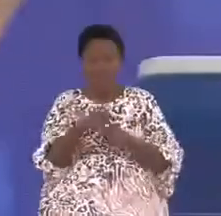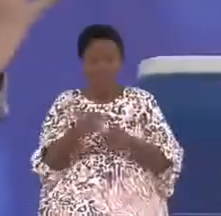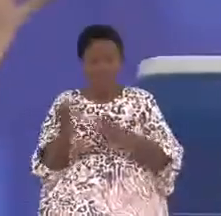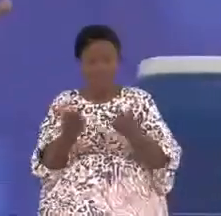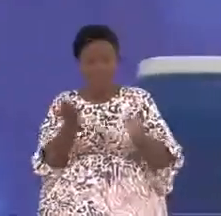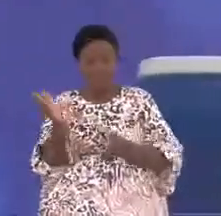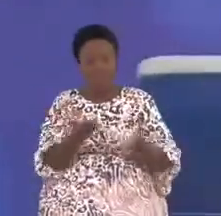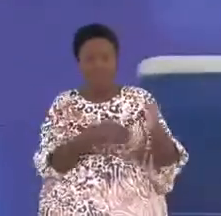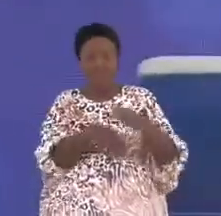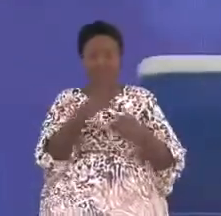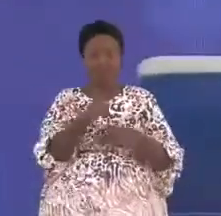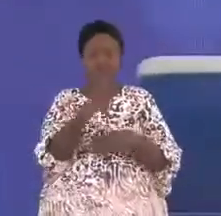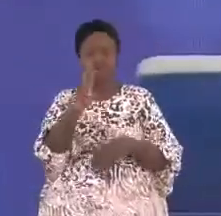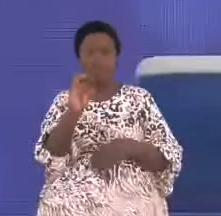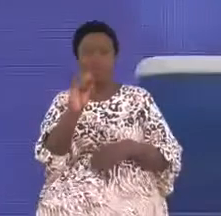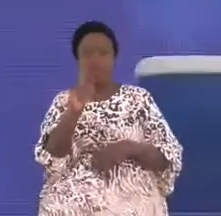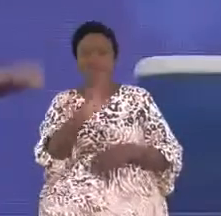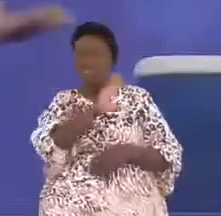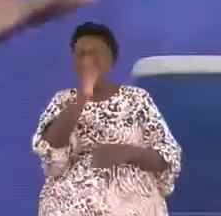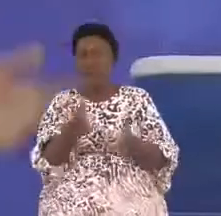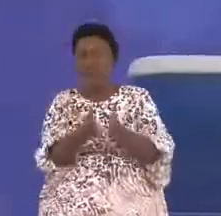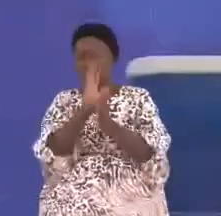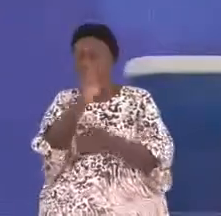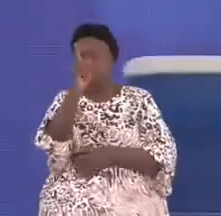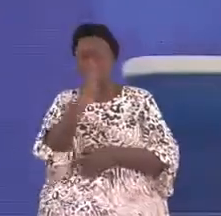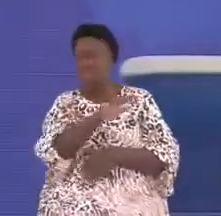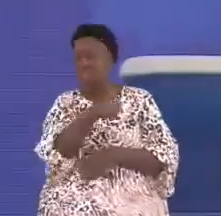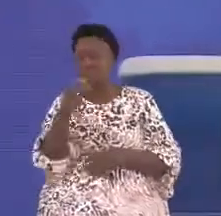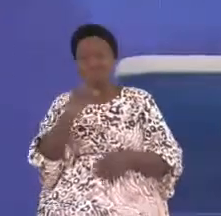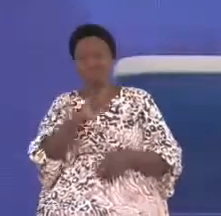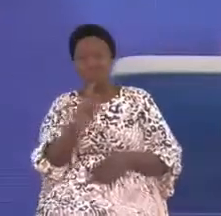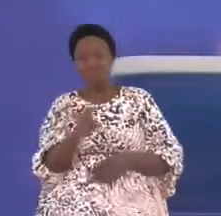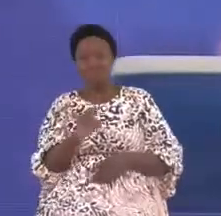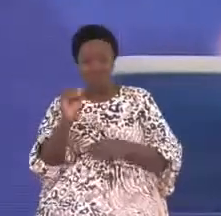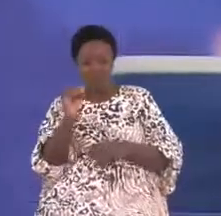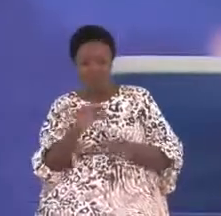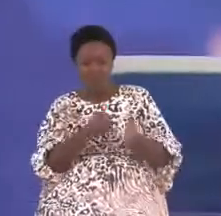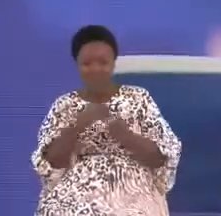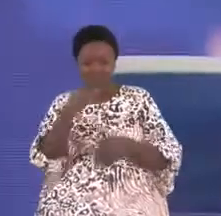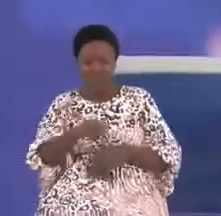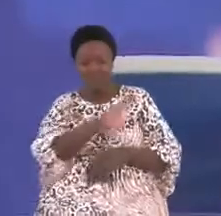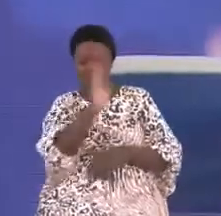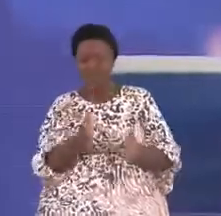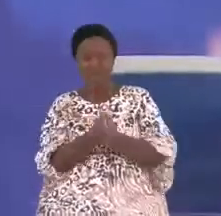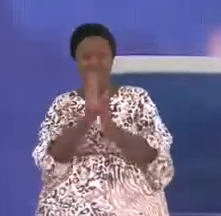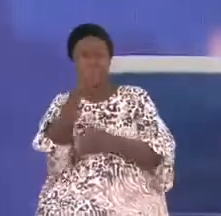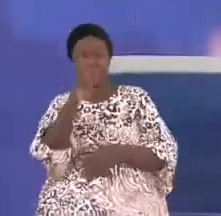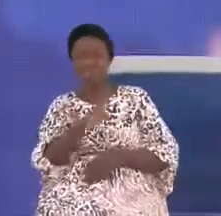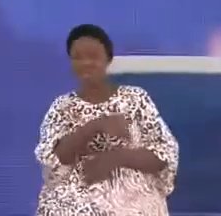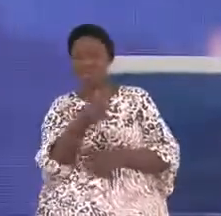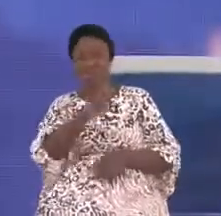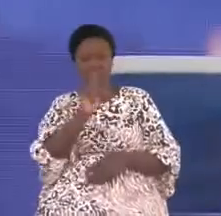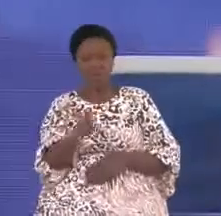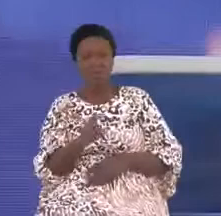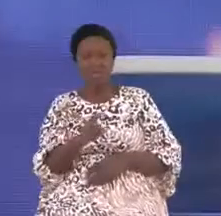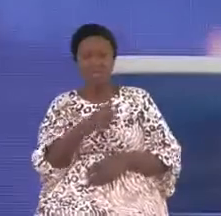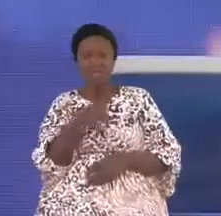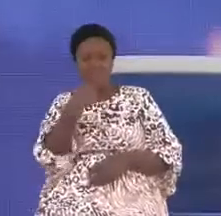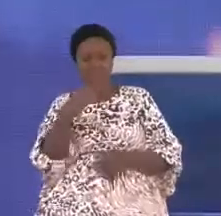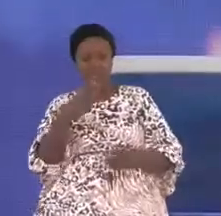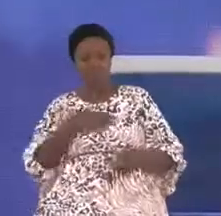never question god throw your rod down never question god speak my words never question